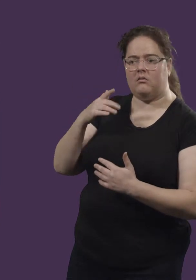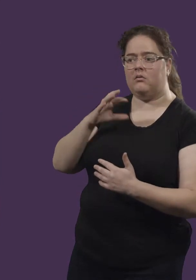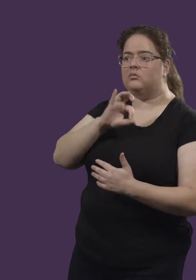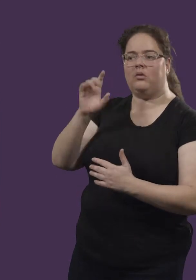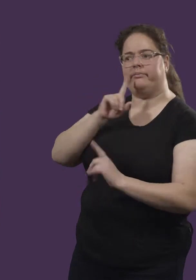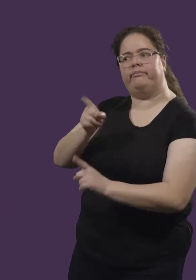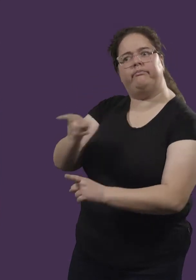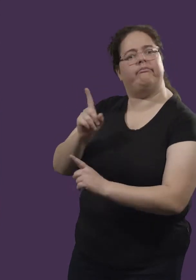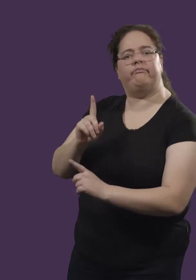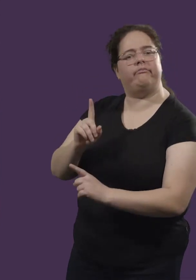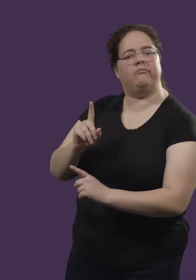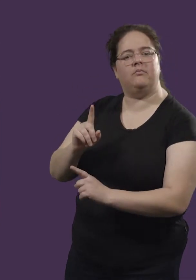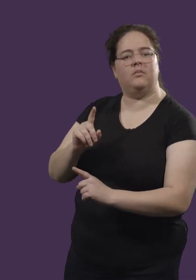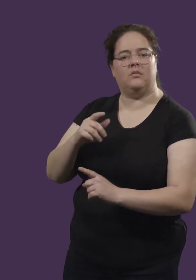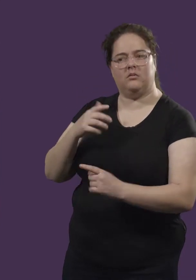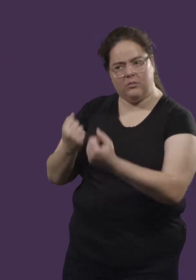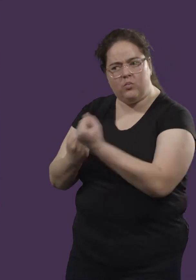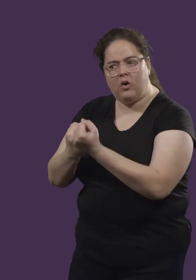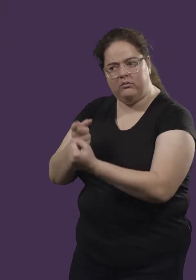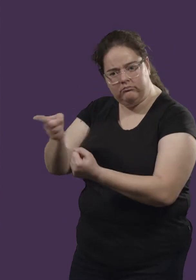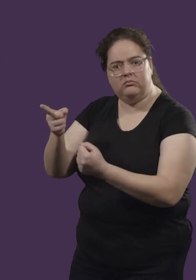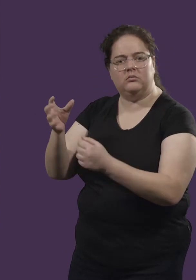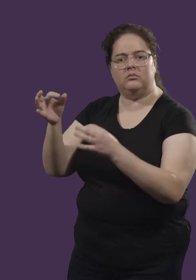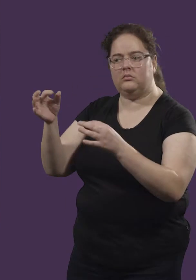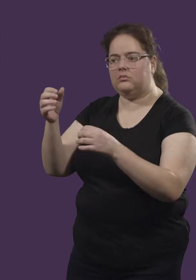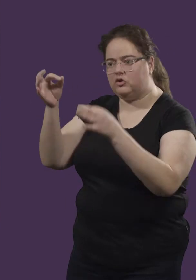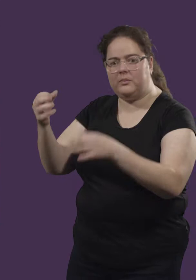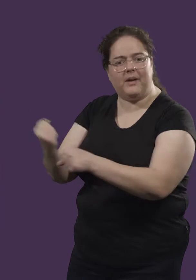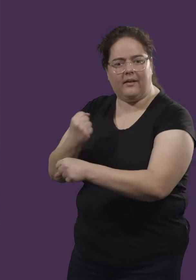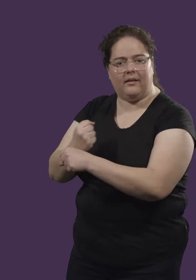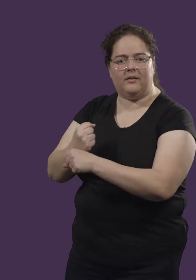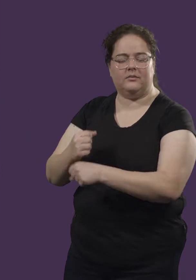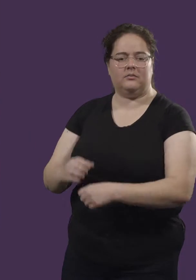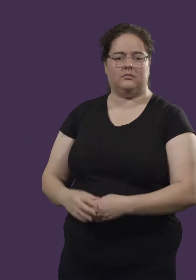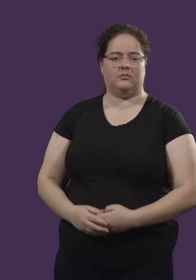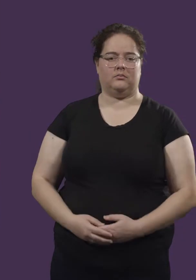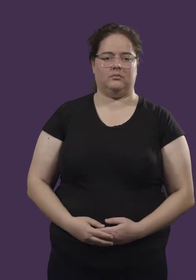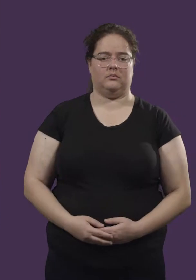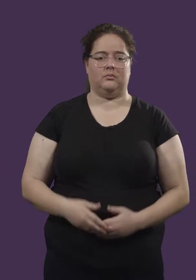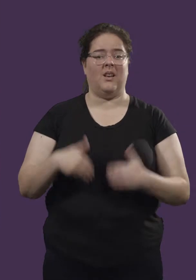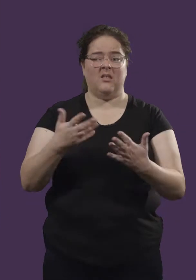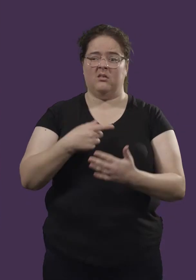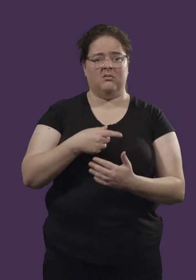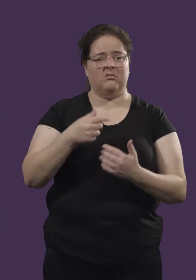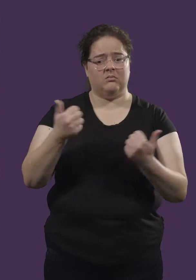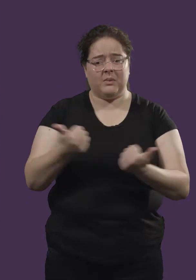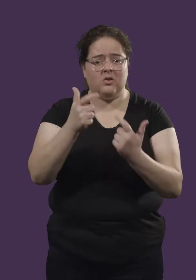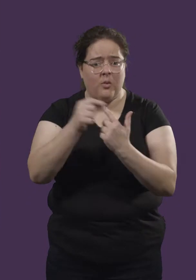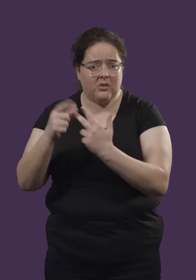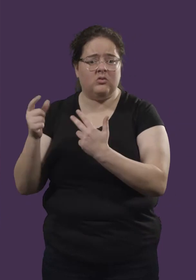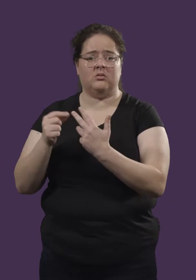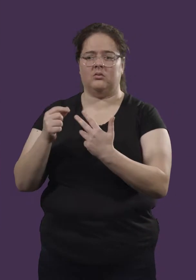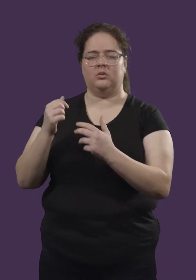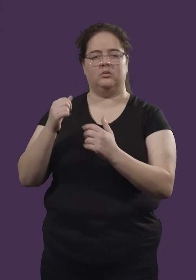It's really important to support people's decision making. By giving her open options that give her